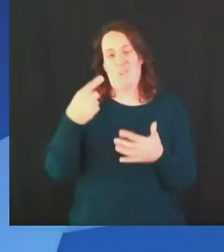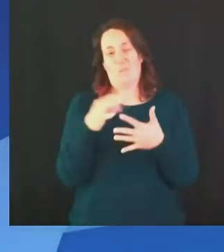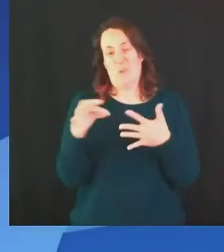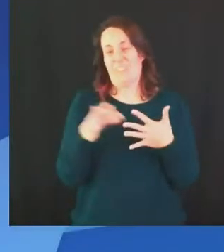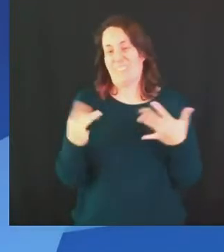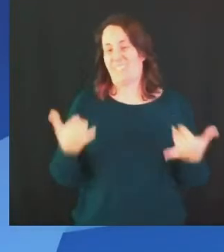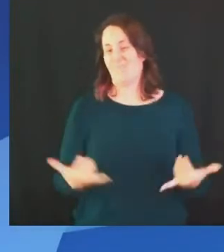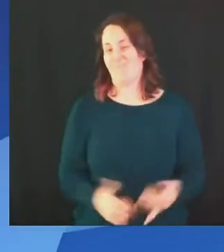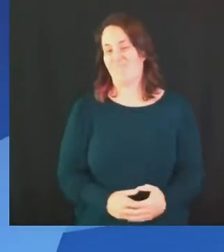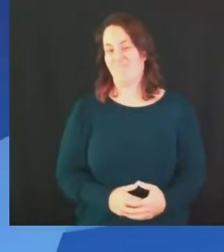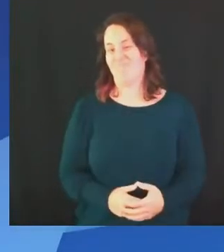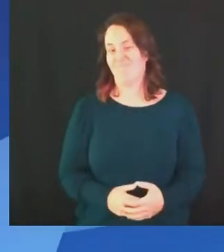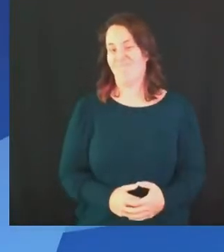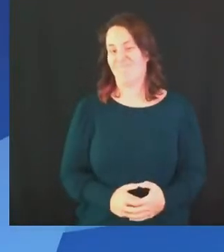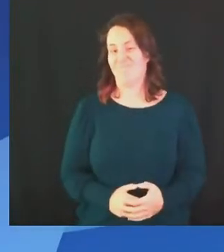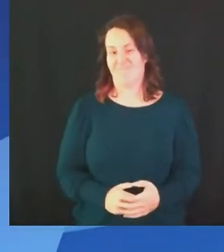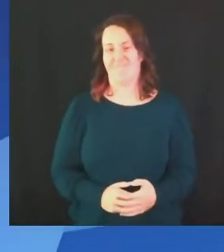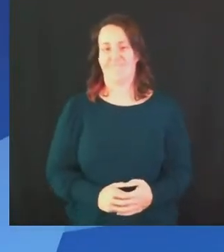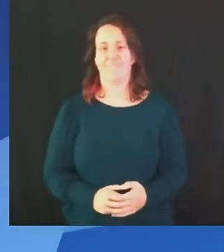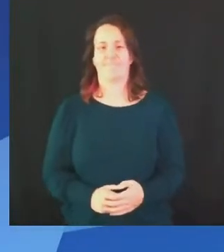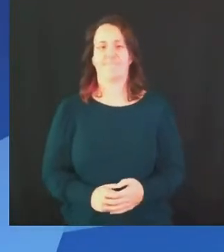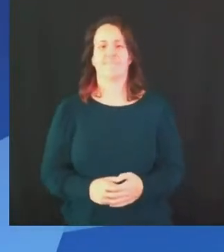Mason.